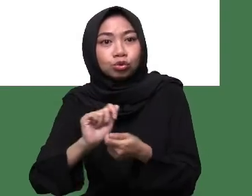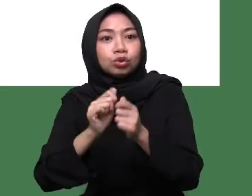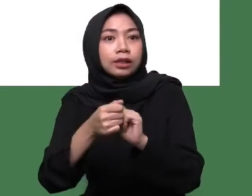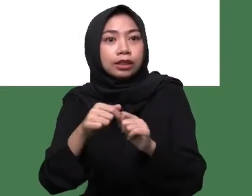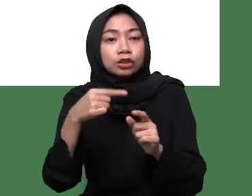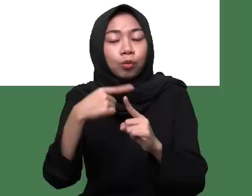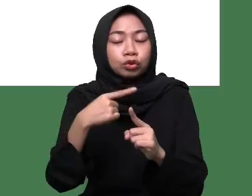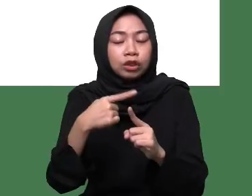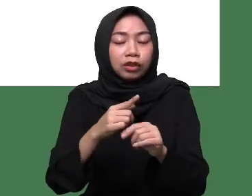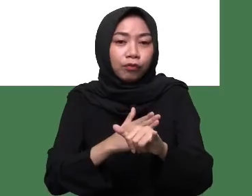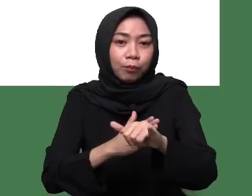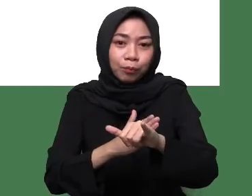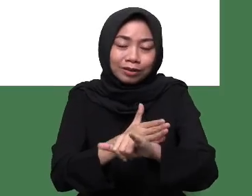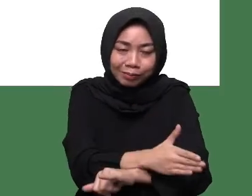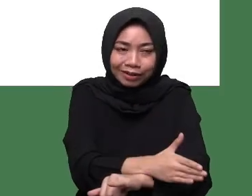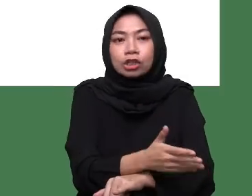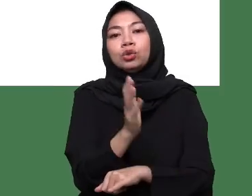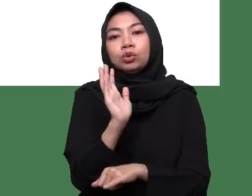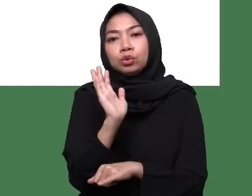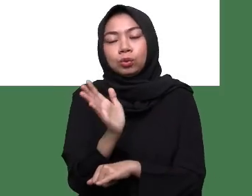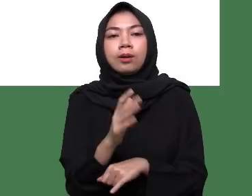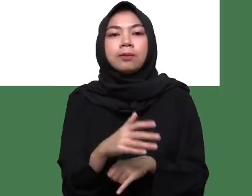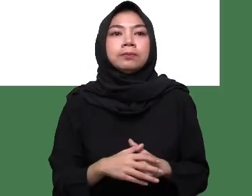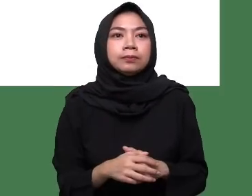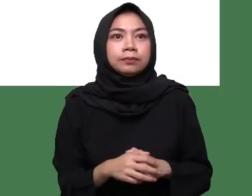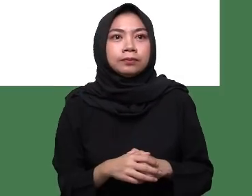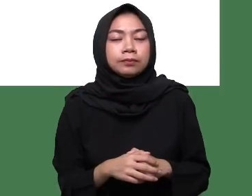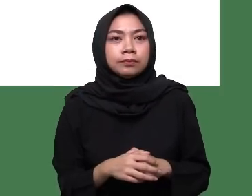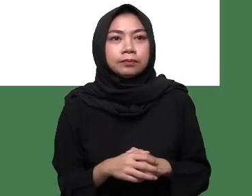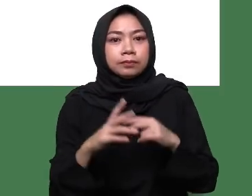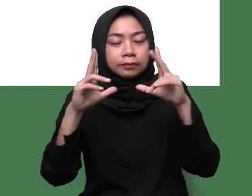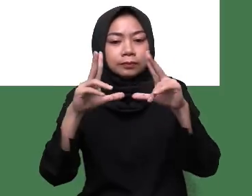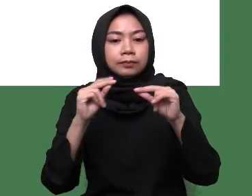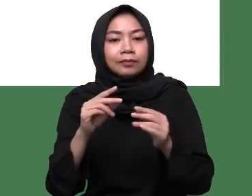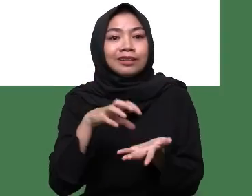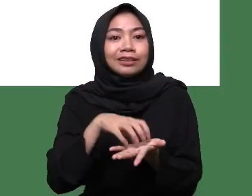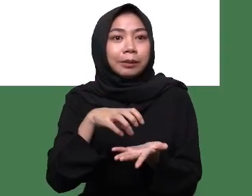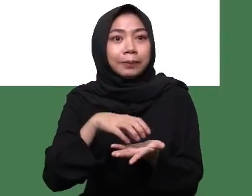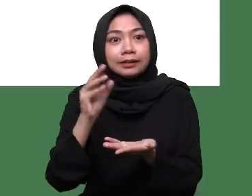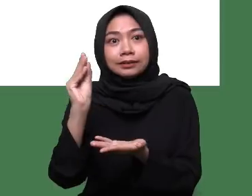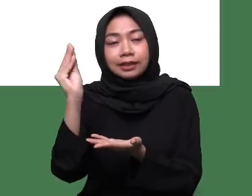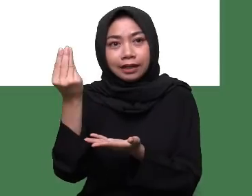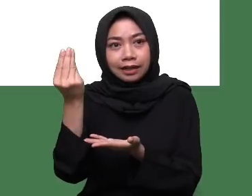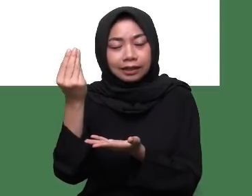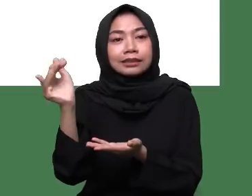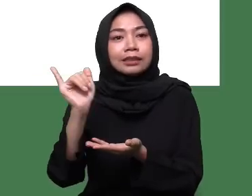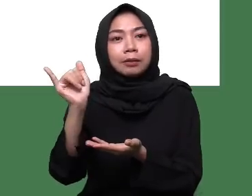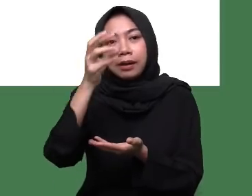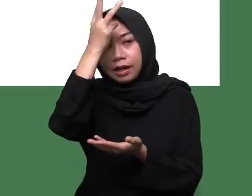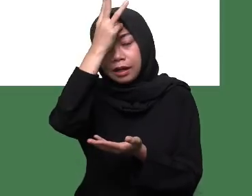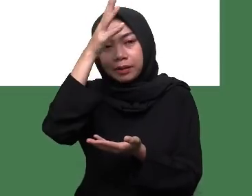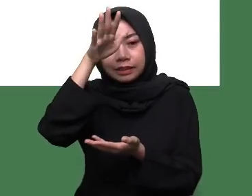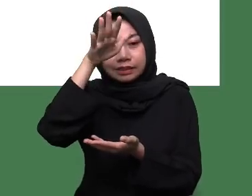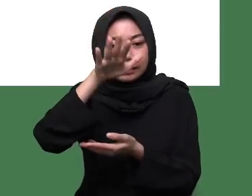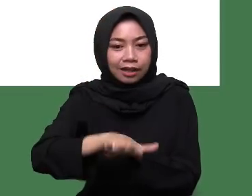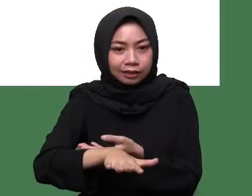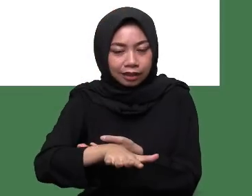and 1 case was reported dead. On the other hand, DKI Jakarta and South Kalimantan have handled